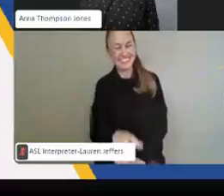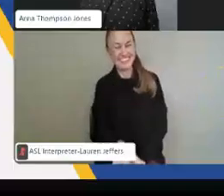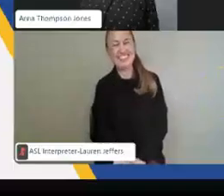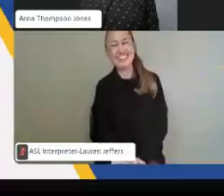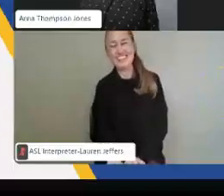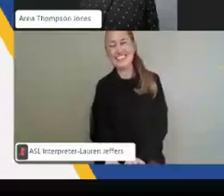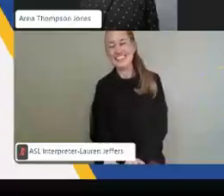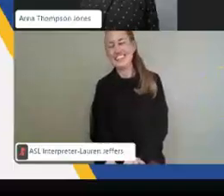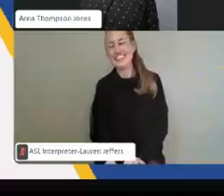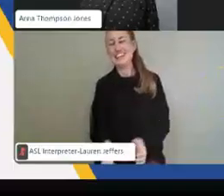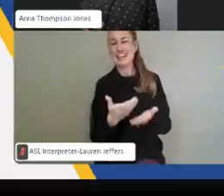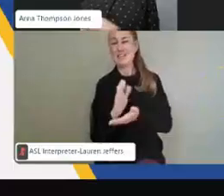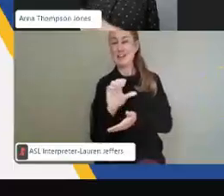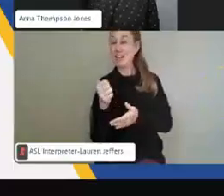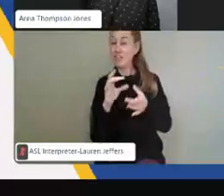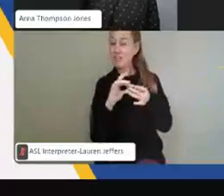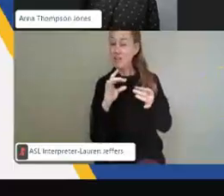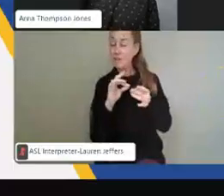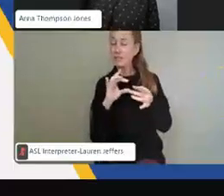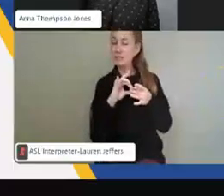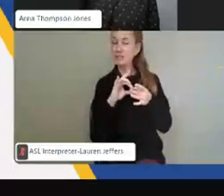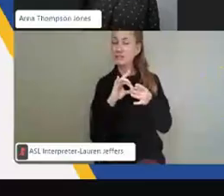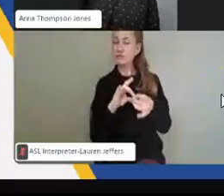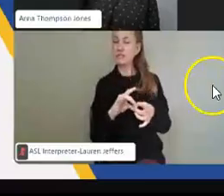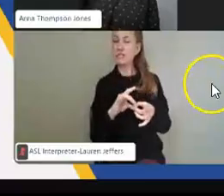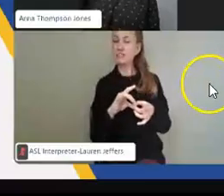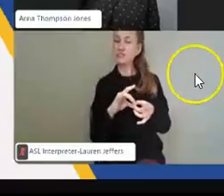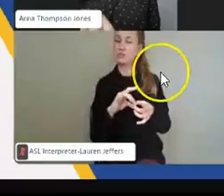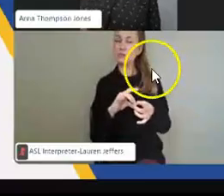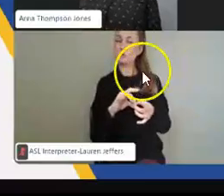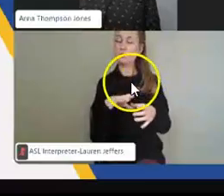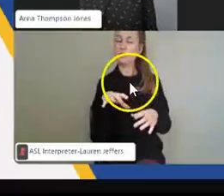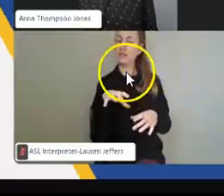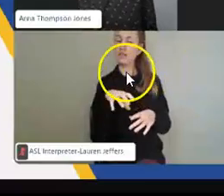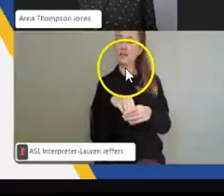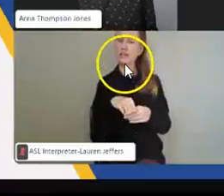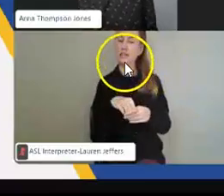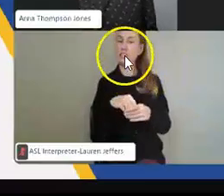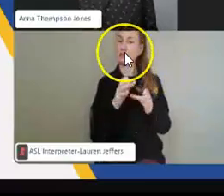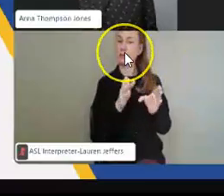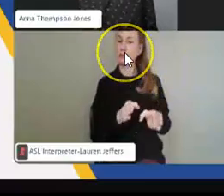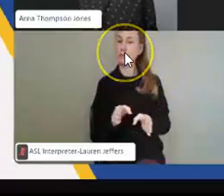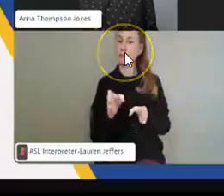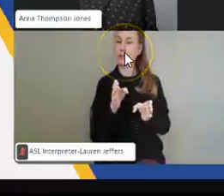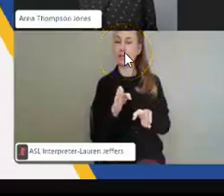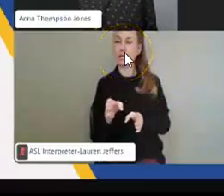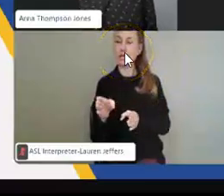All right. Was there any other comments about the engagement plan? Any other